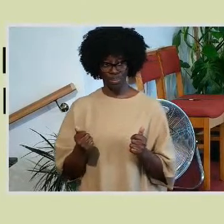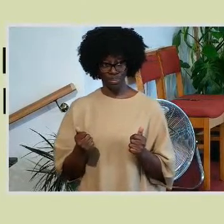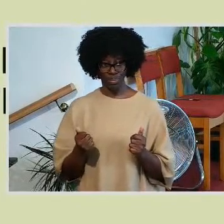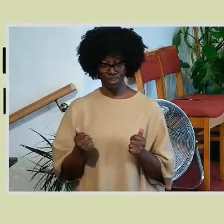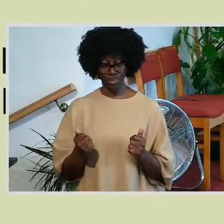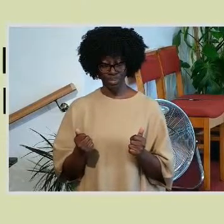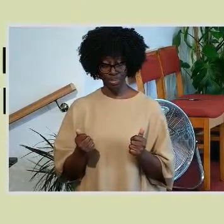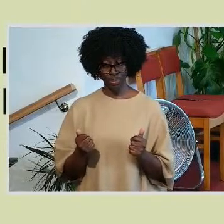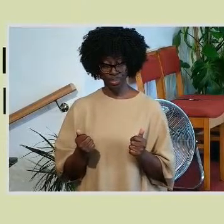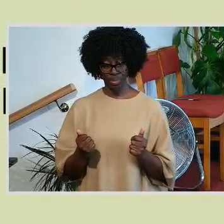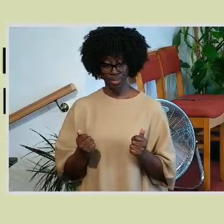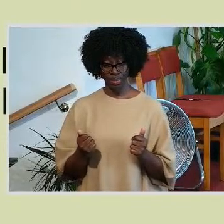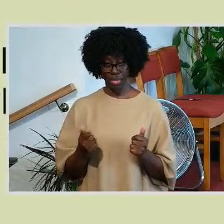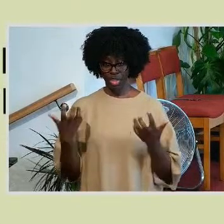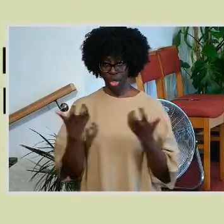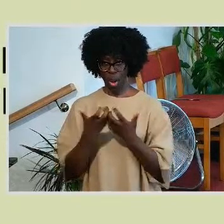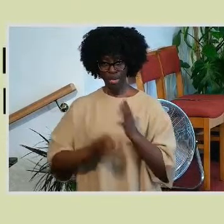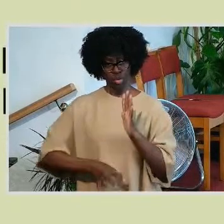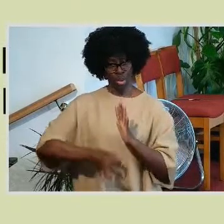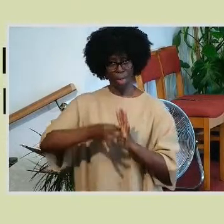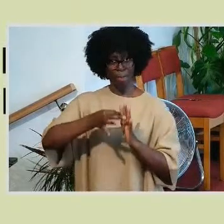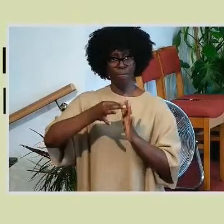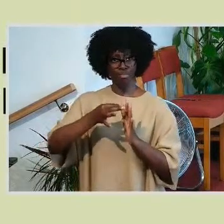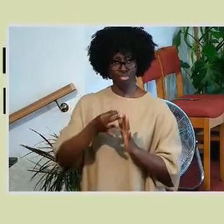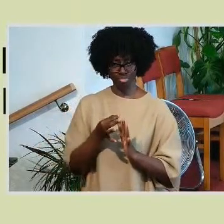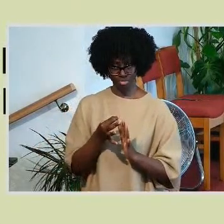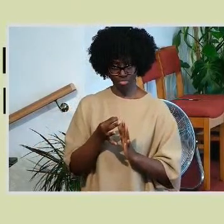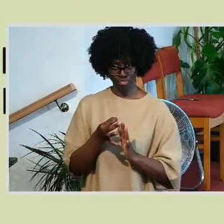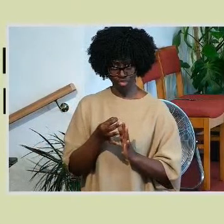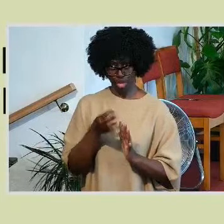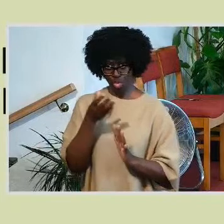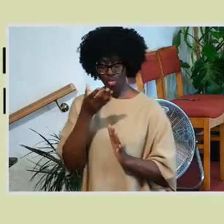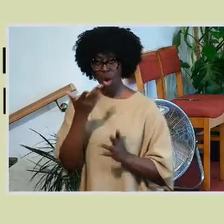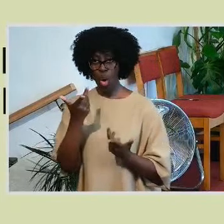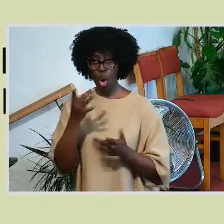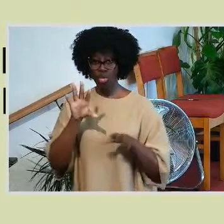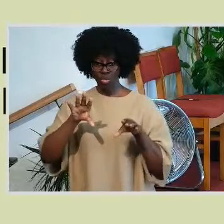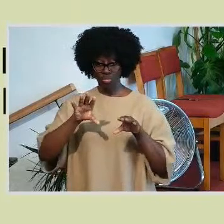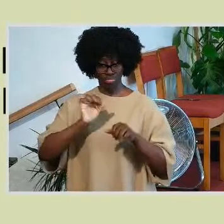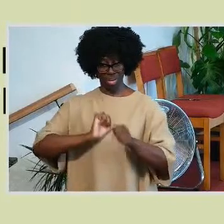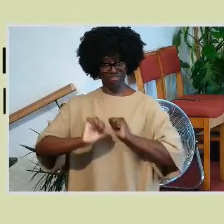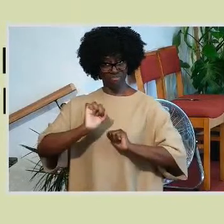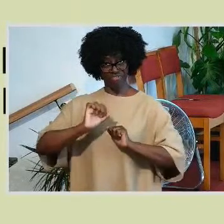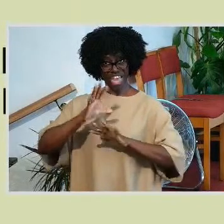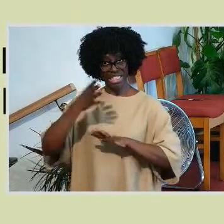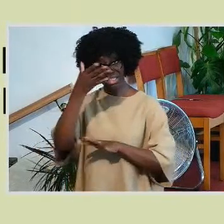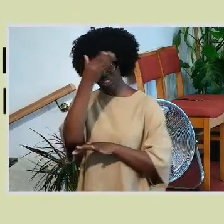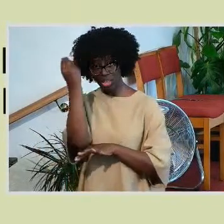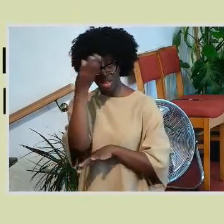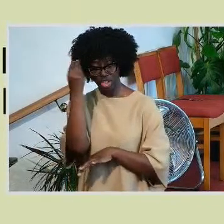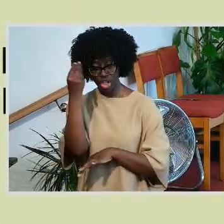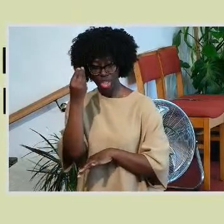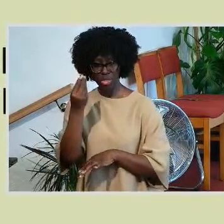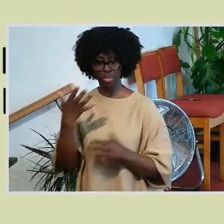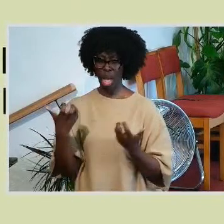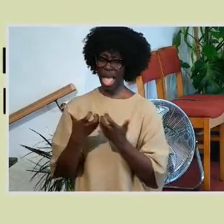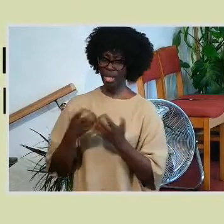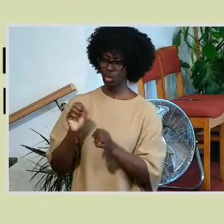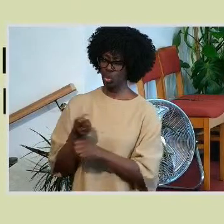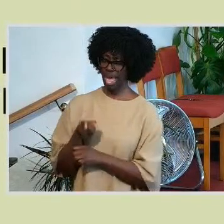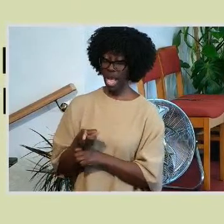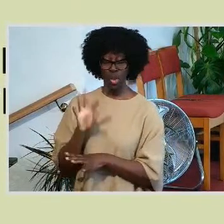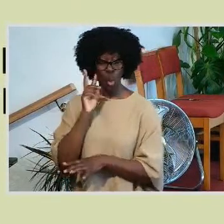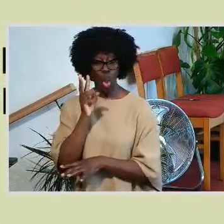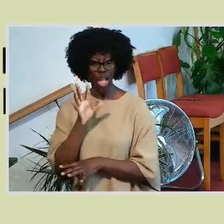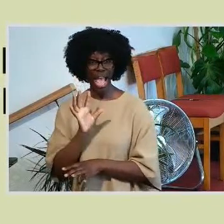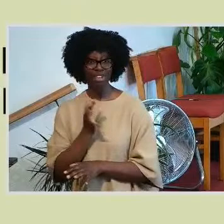and how we can improve or reverse it, well, not reverse it, prevent it, we need to look at the risk factors. So what makes somebody at